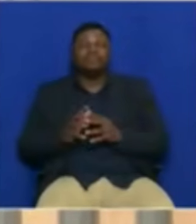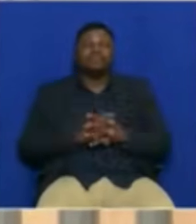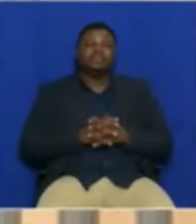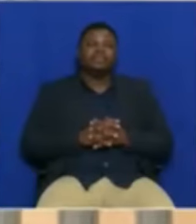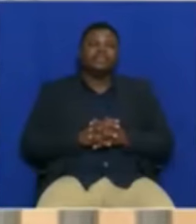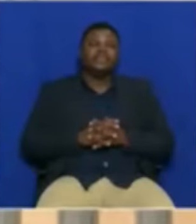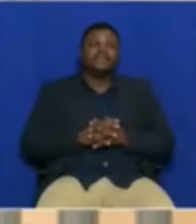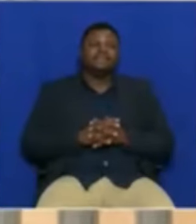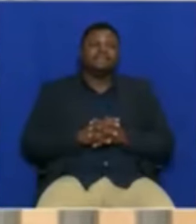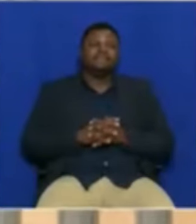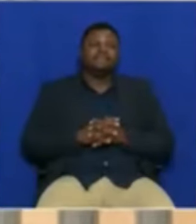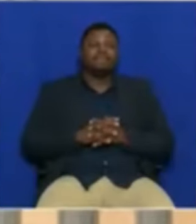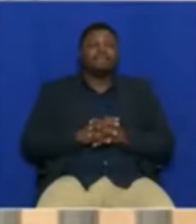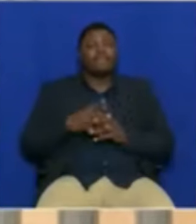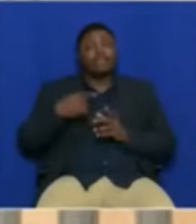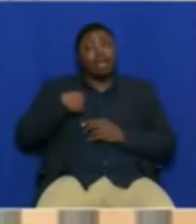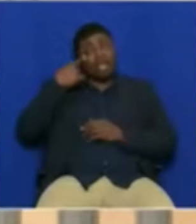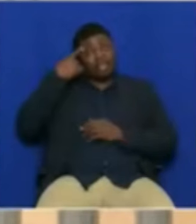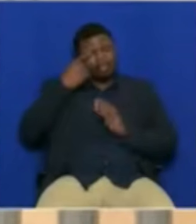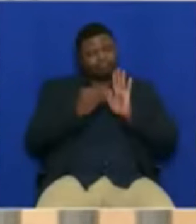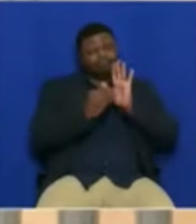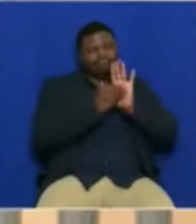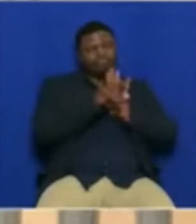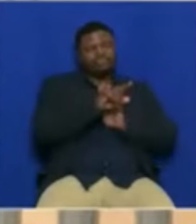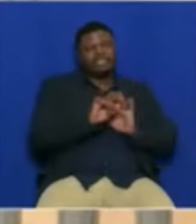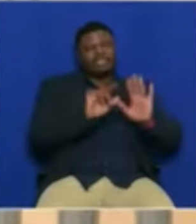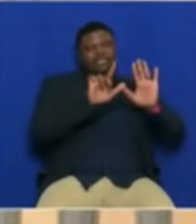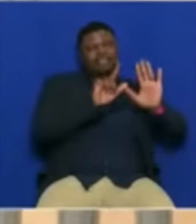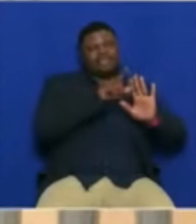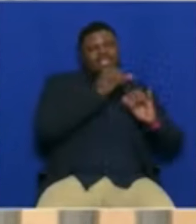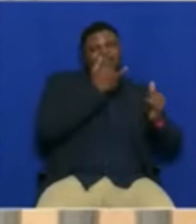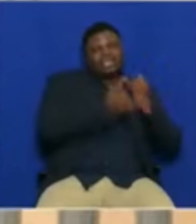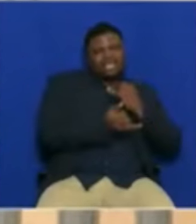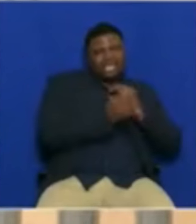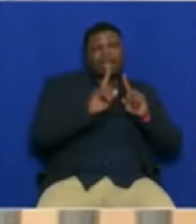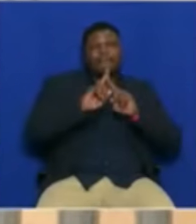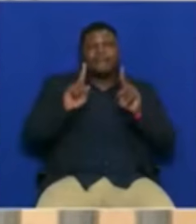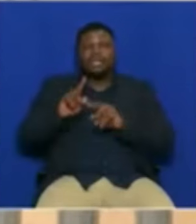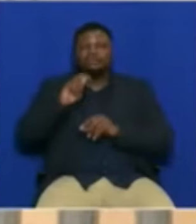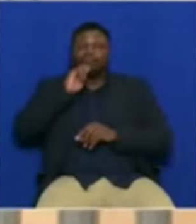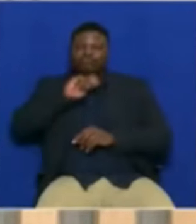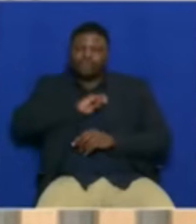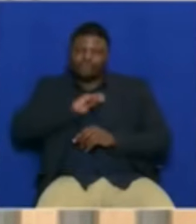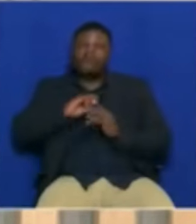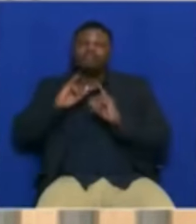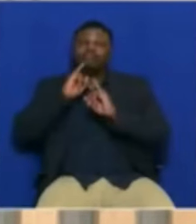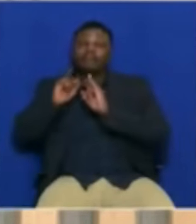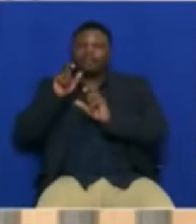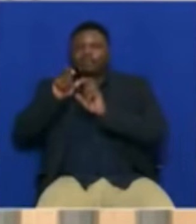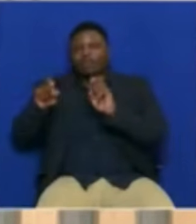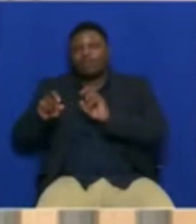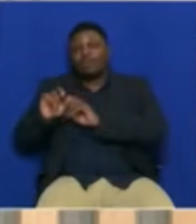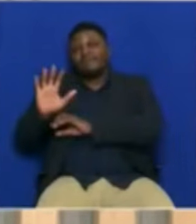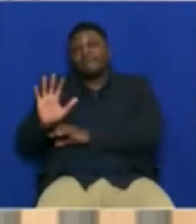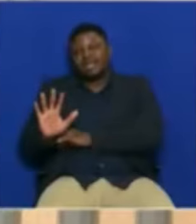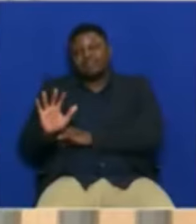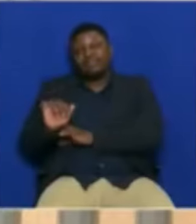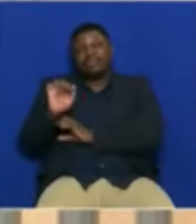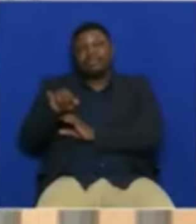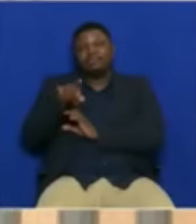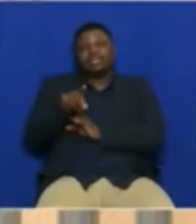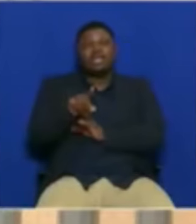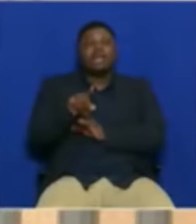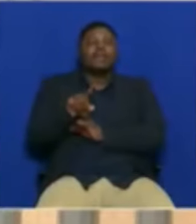at first blush, it would appear to have been a rigorous process starts by disqualifying immediately those who